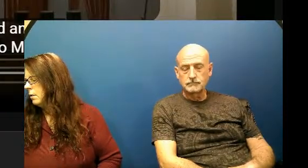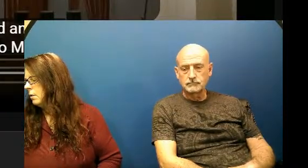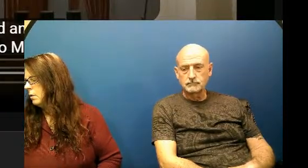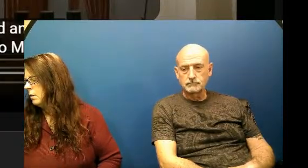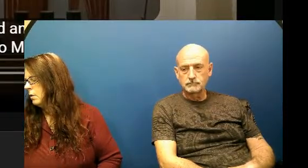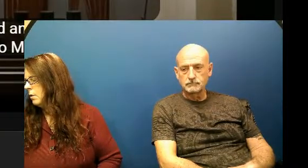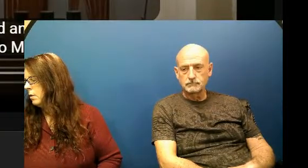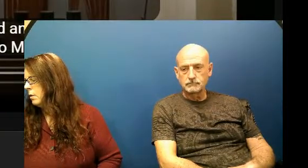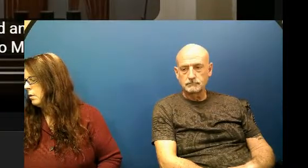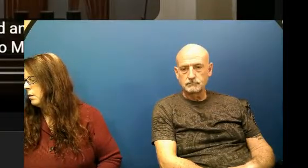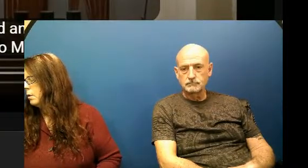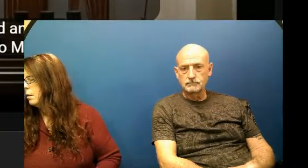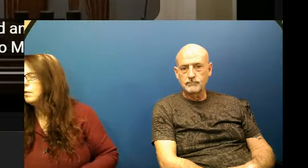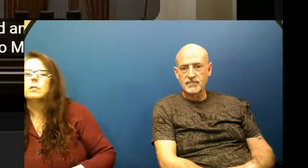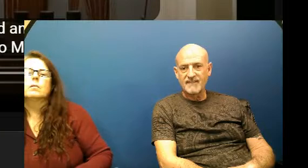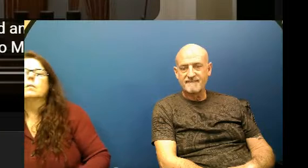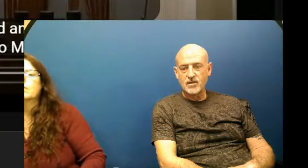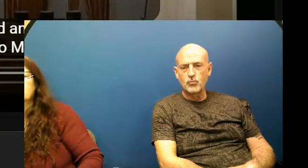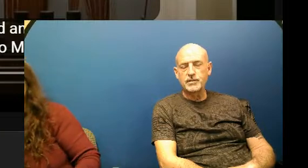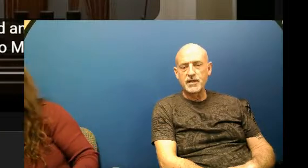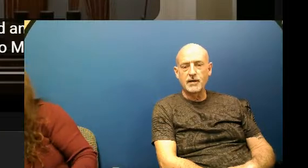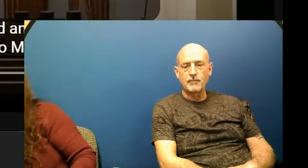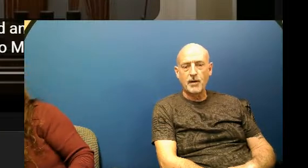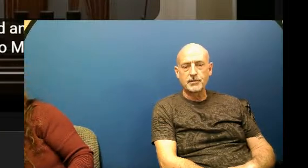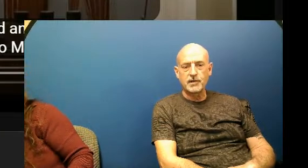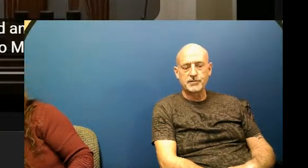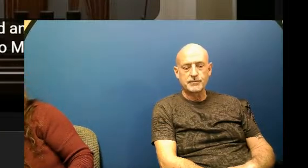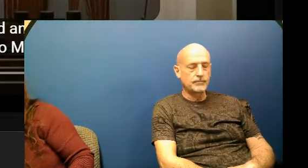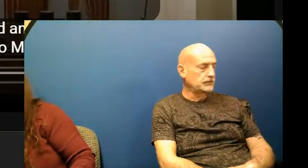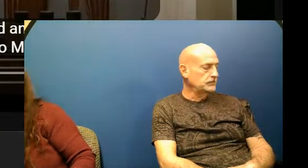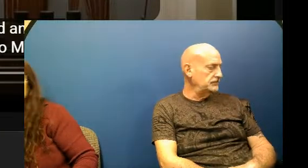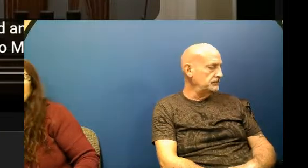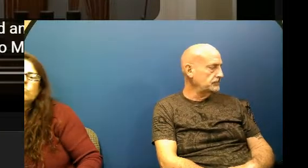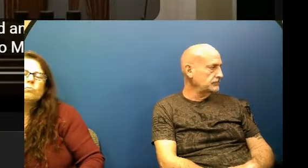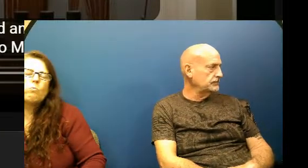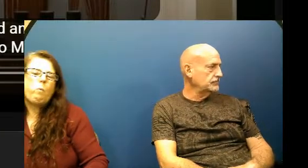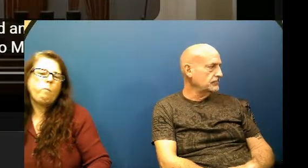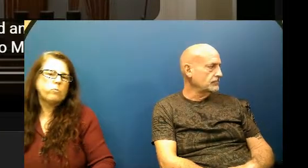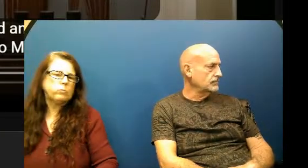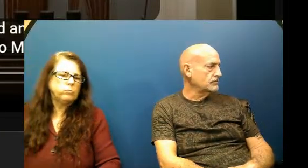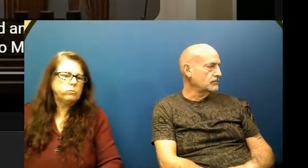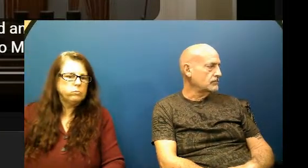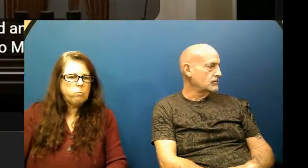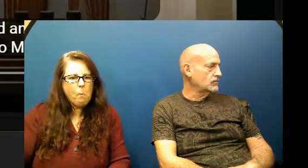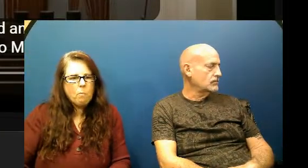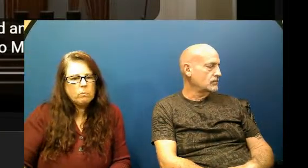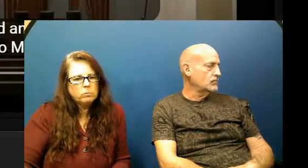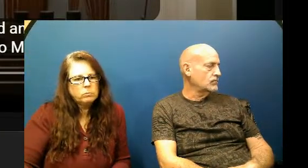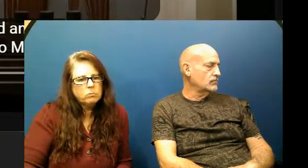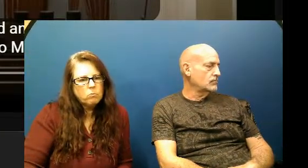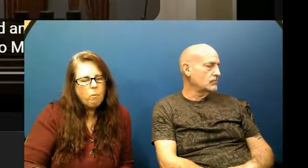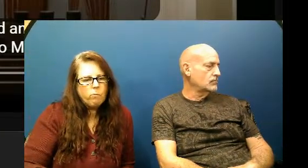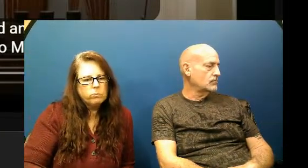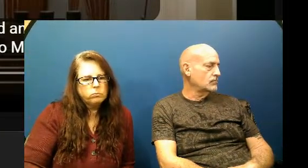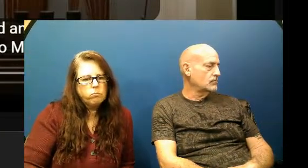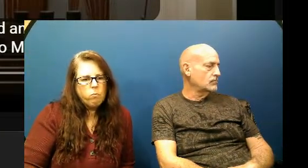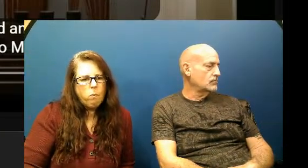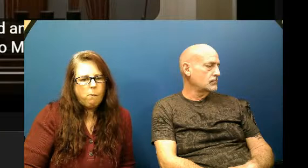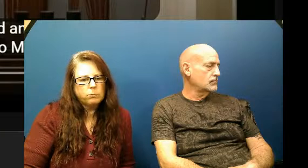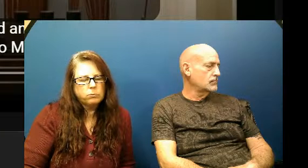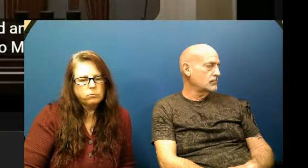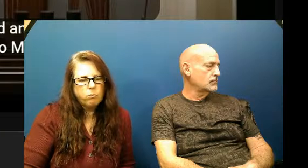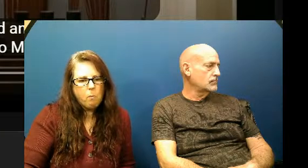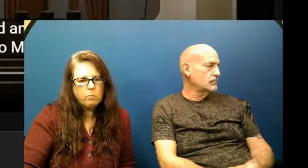covers half the American population? Yeah, population. I don't think, just by way of sheer numbers, Justice Sotomayor,